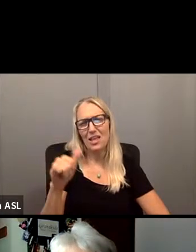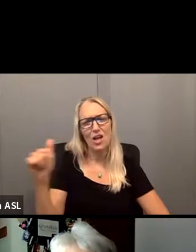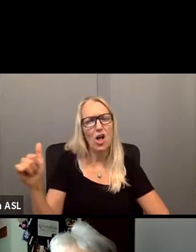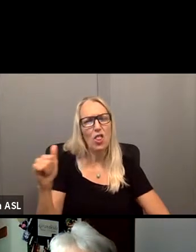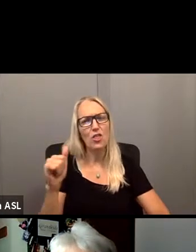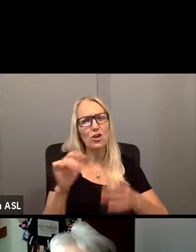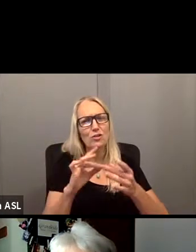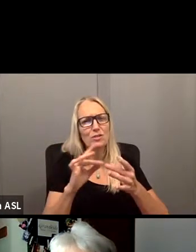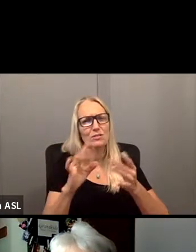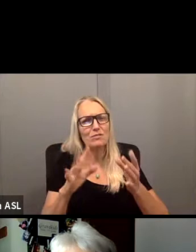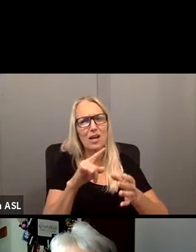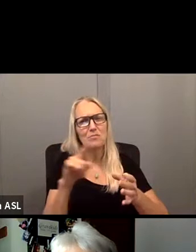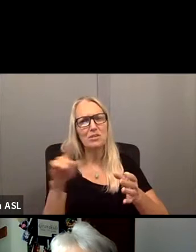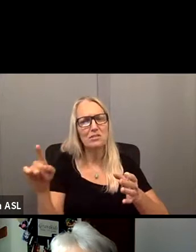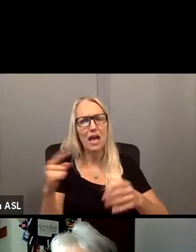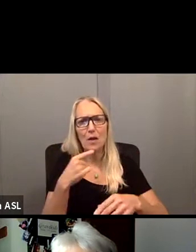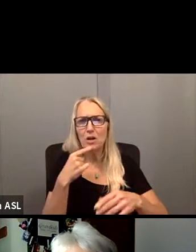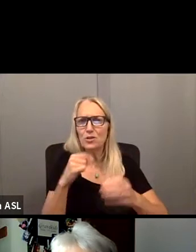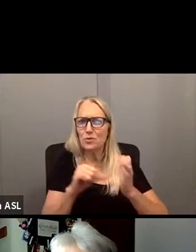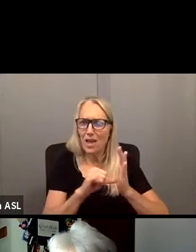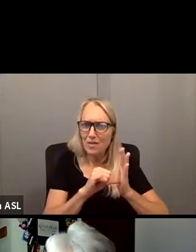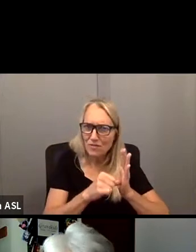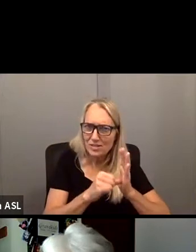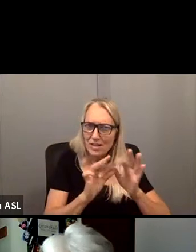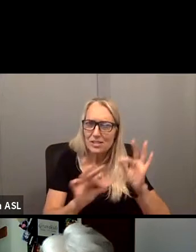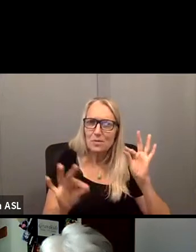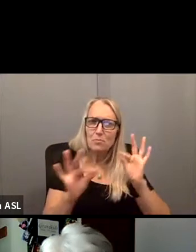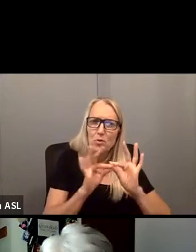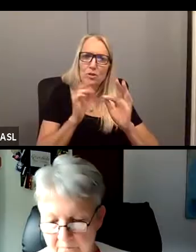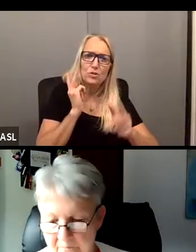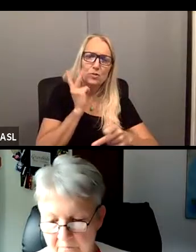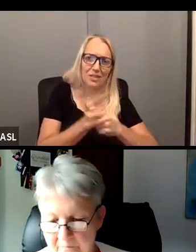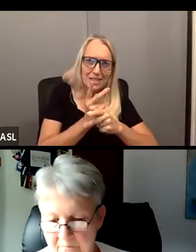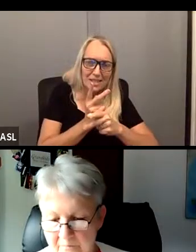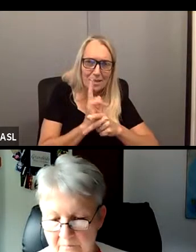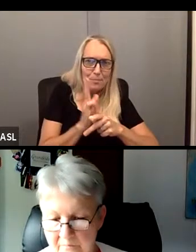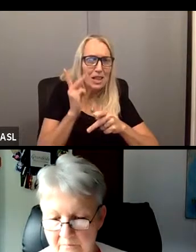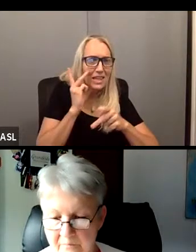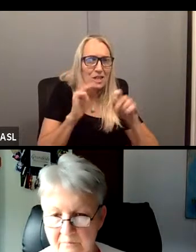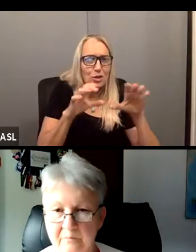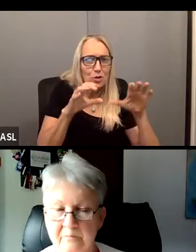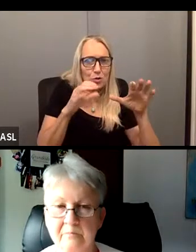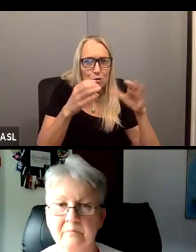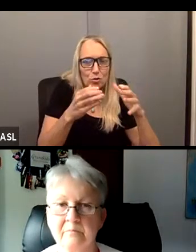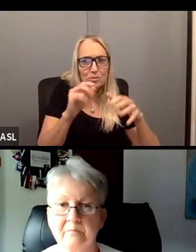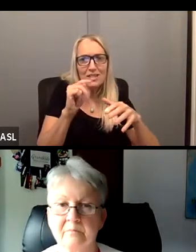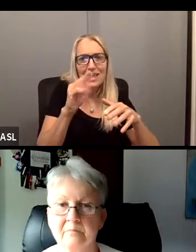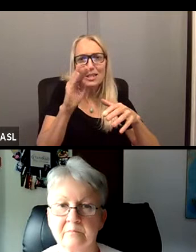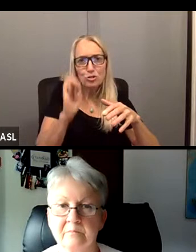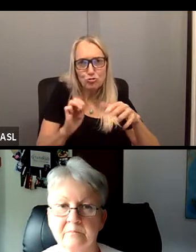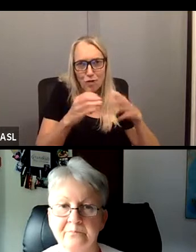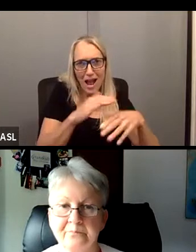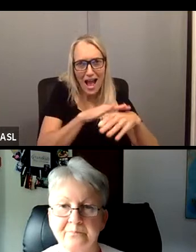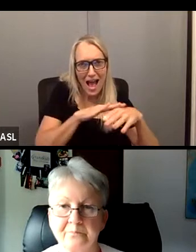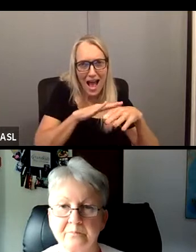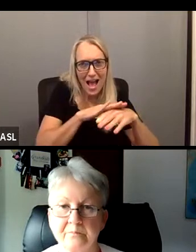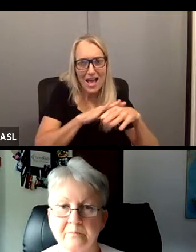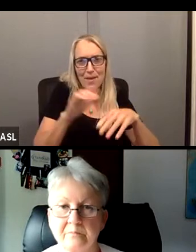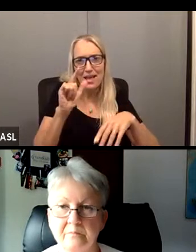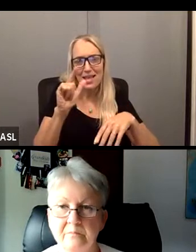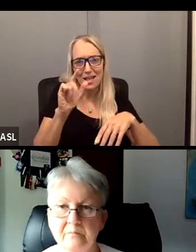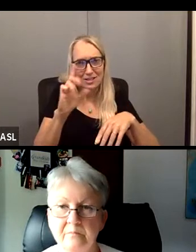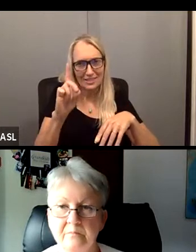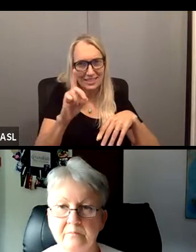I'd like to emphasize the importance of keeping political units such as the tribes and particularly